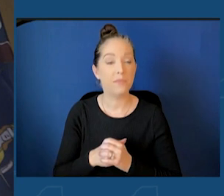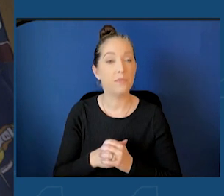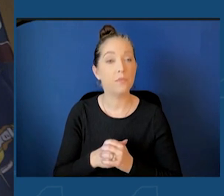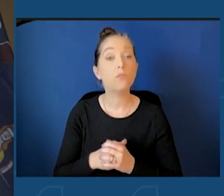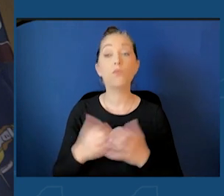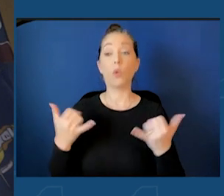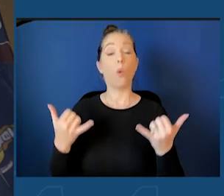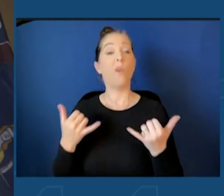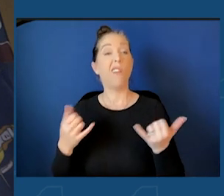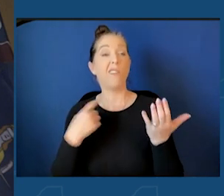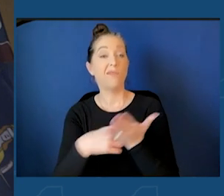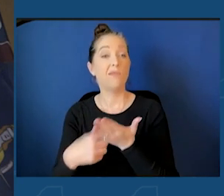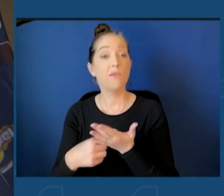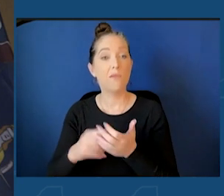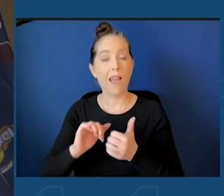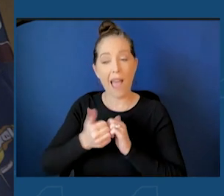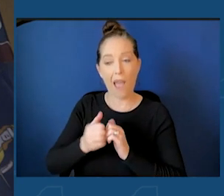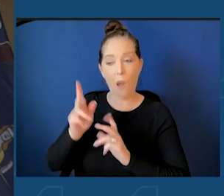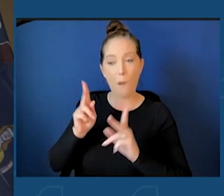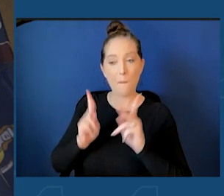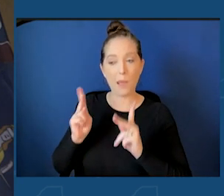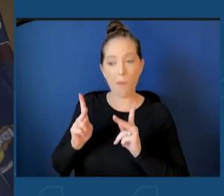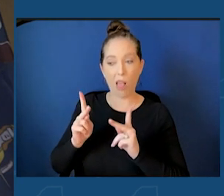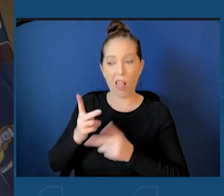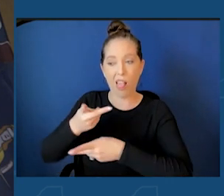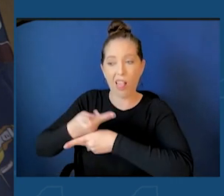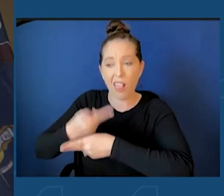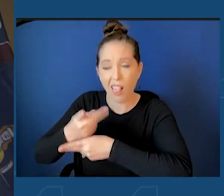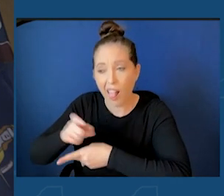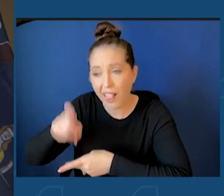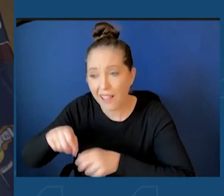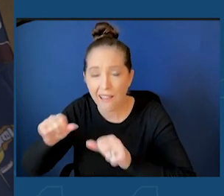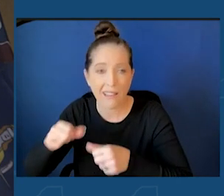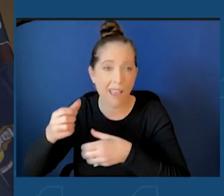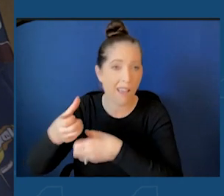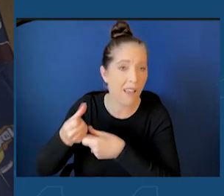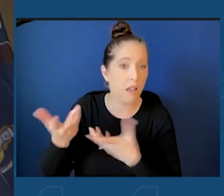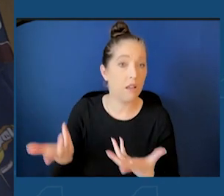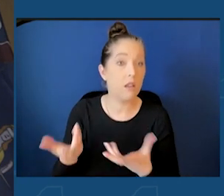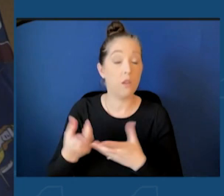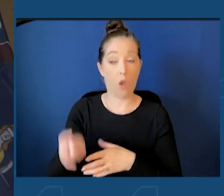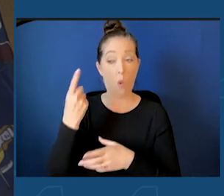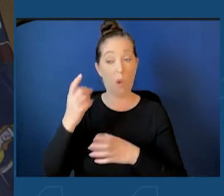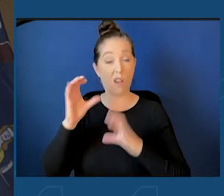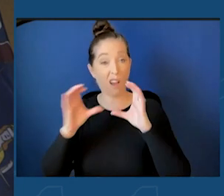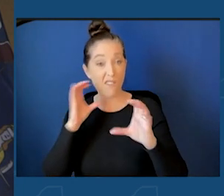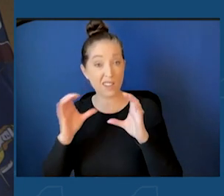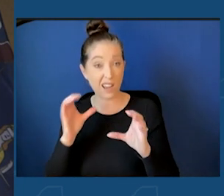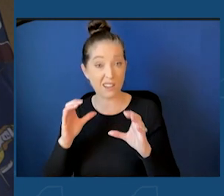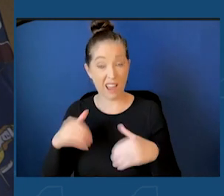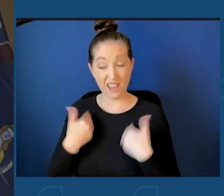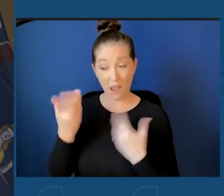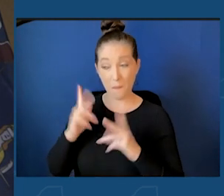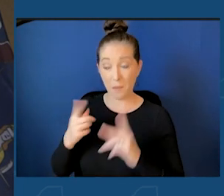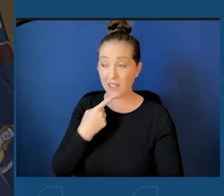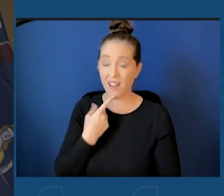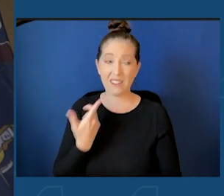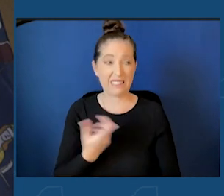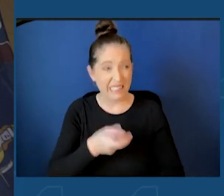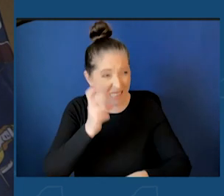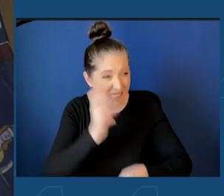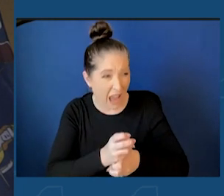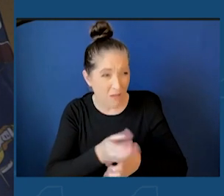get people the care they need. And one of the conversations we have with the young people is it's really hard to ask for help. It's really